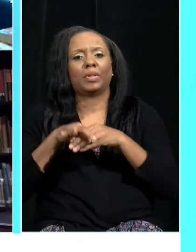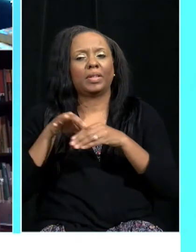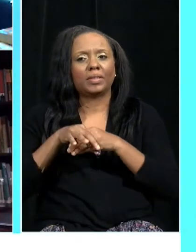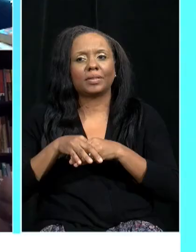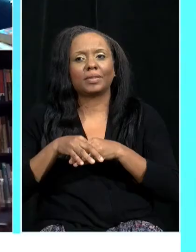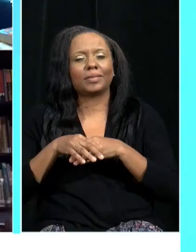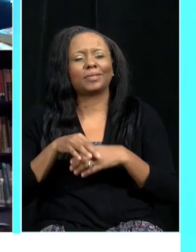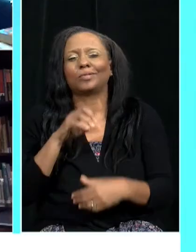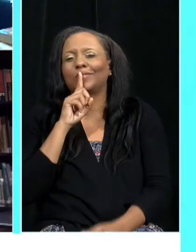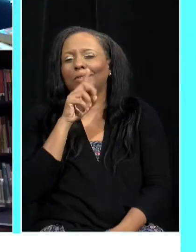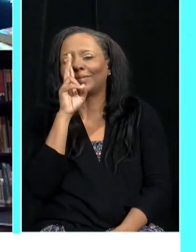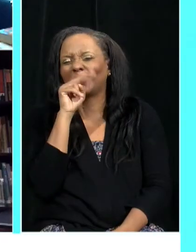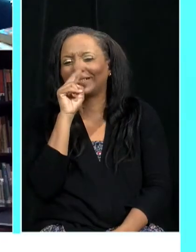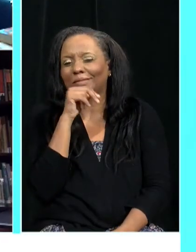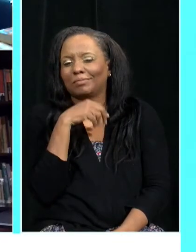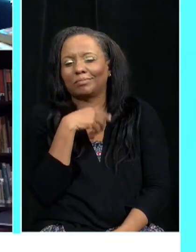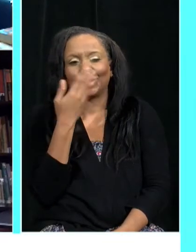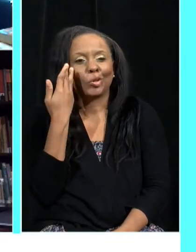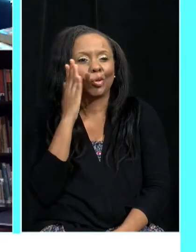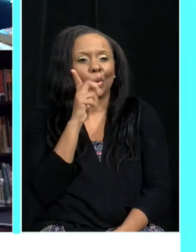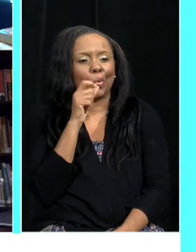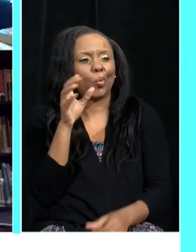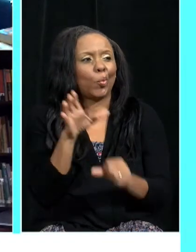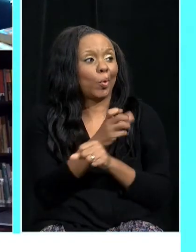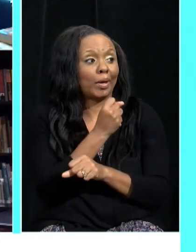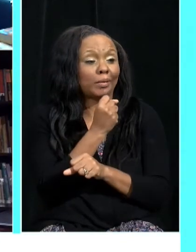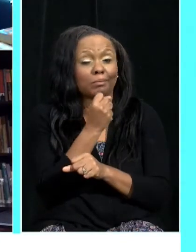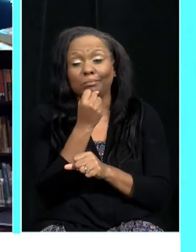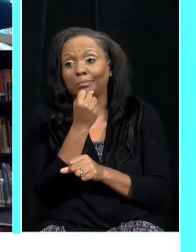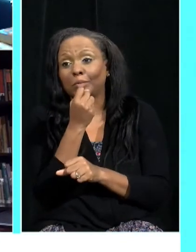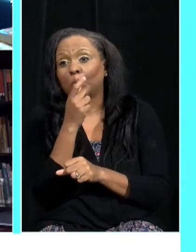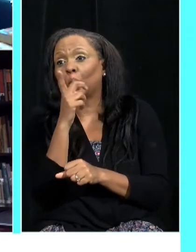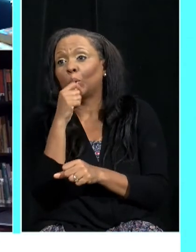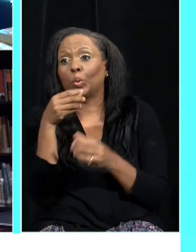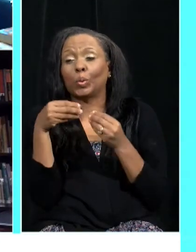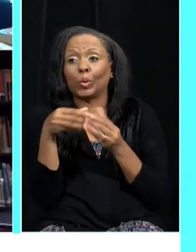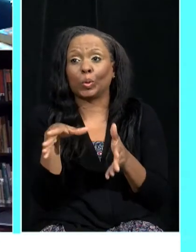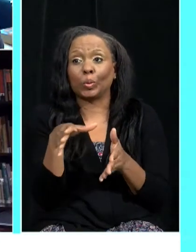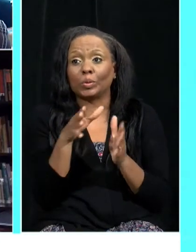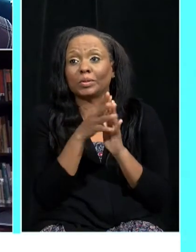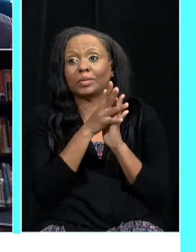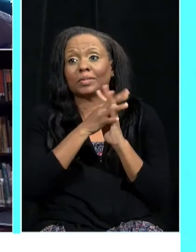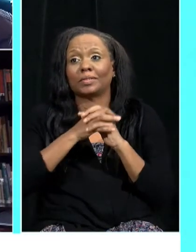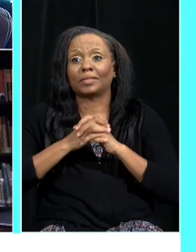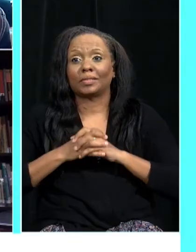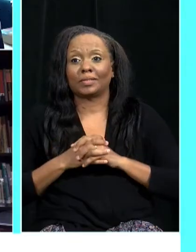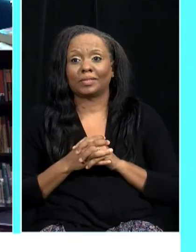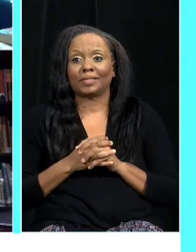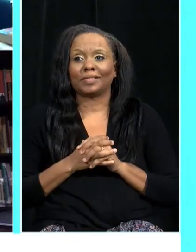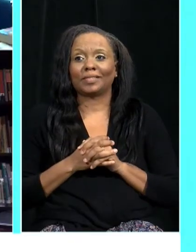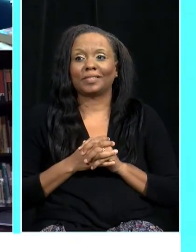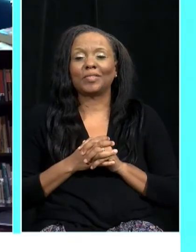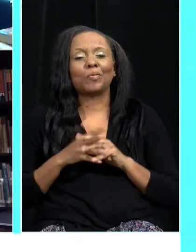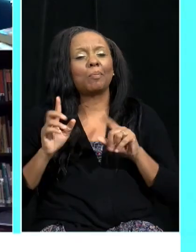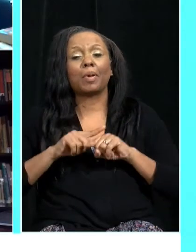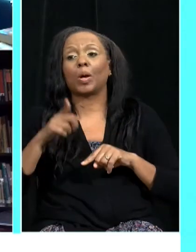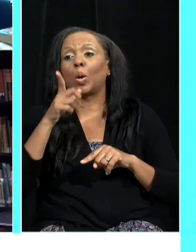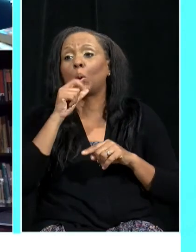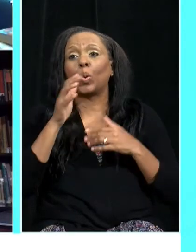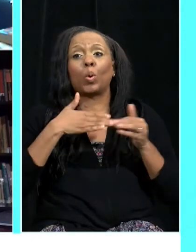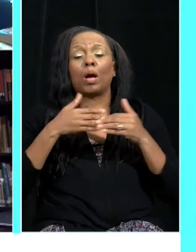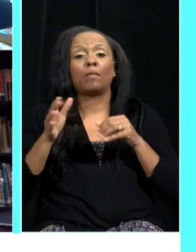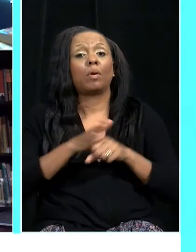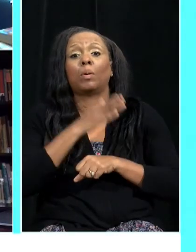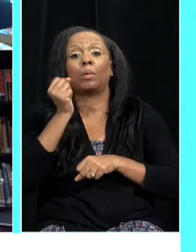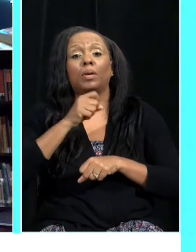are, you don't know who might win or not might win or might Justin, lose. can I come But in, I think it's please? important, but whoever wins has to